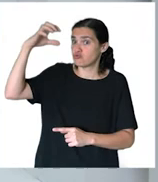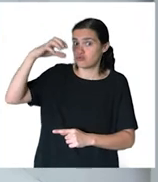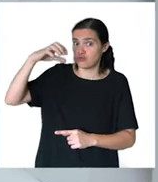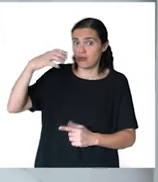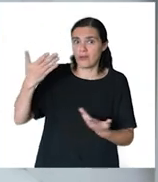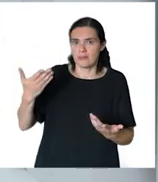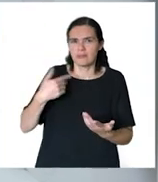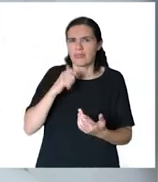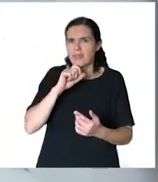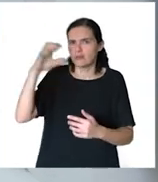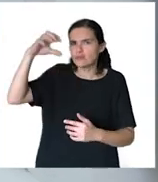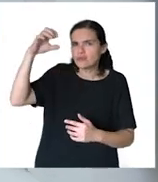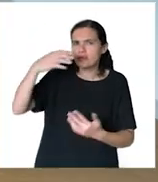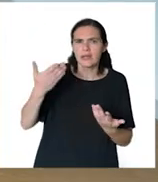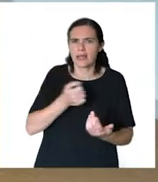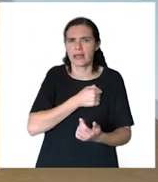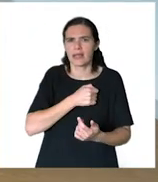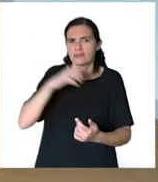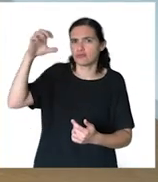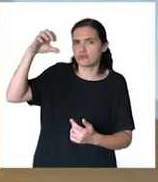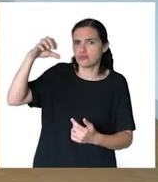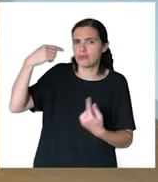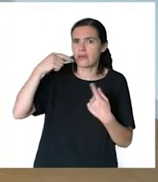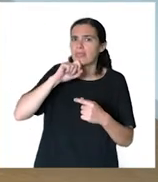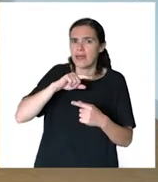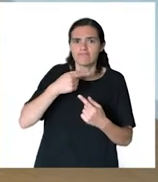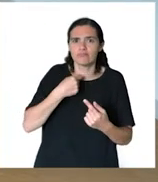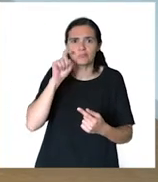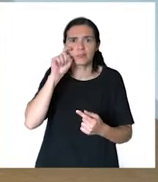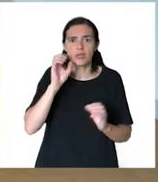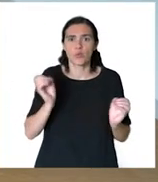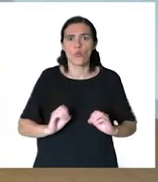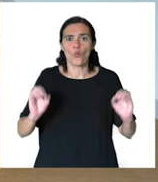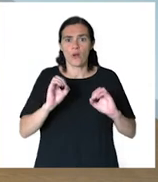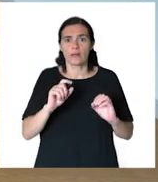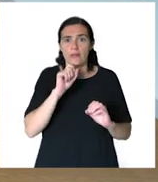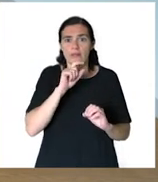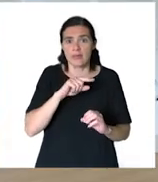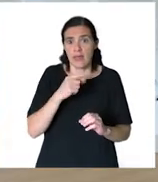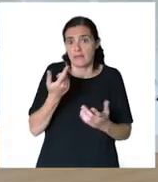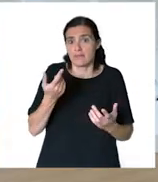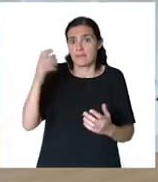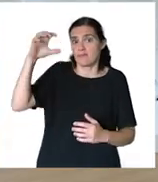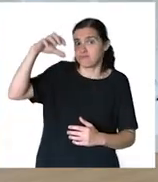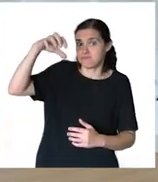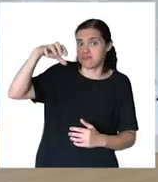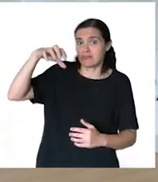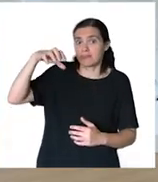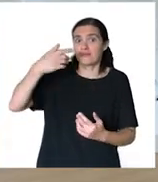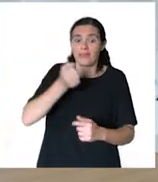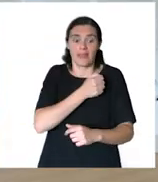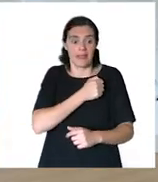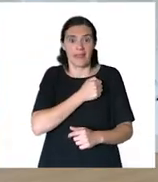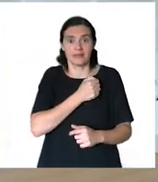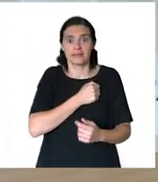house that makes way for the rain is a house that doesn't protect you. A house that makes way for the wind was a house